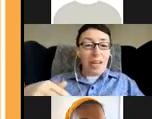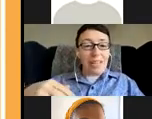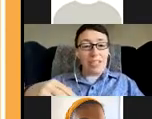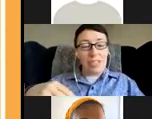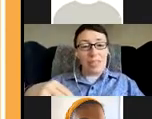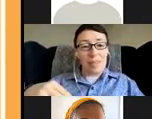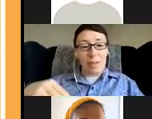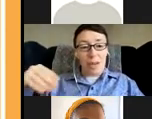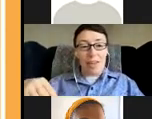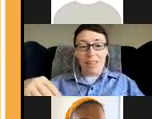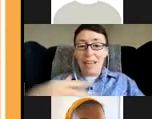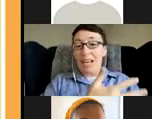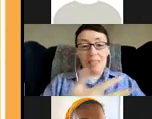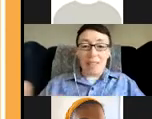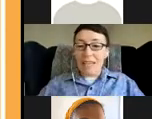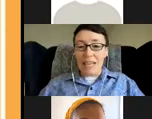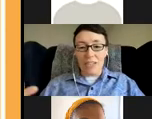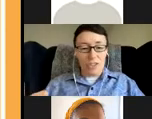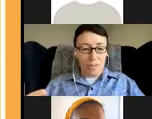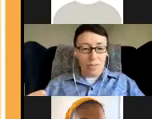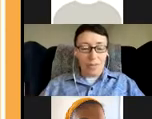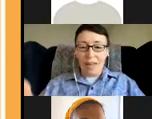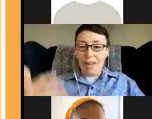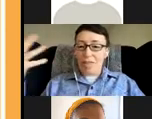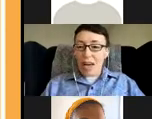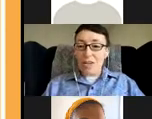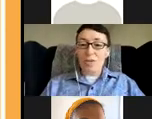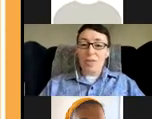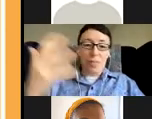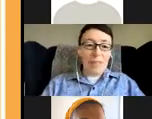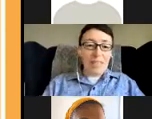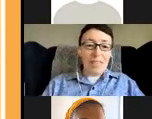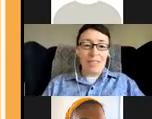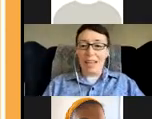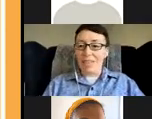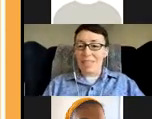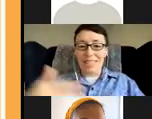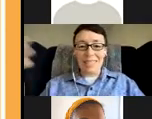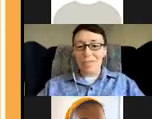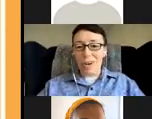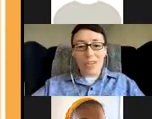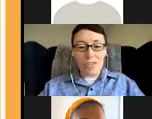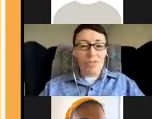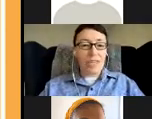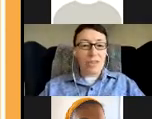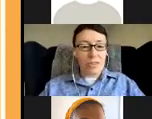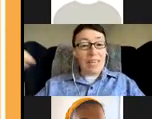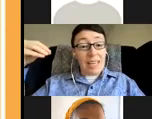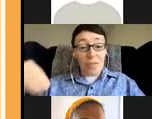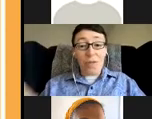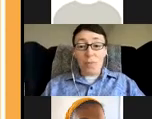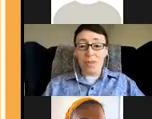family regulation system that we have today has a lineage. Values and beliefs that have existed for hundreds of